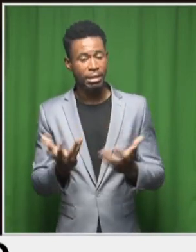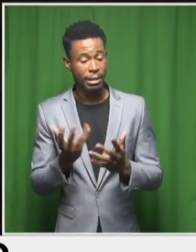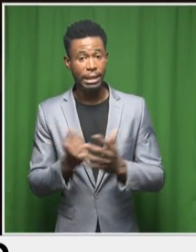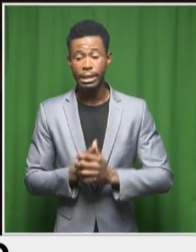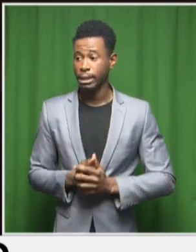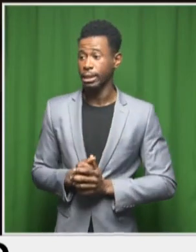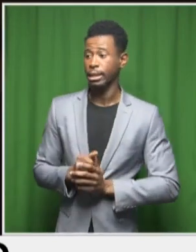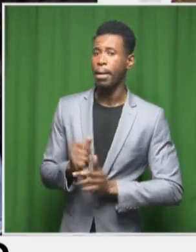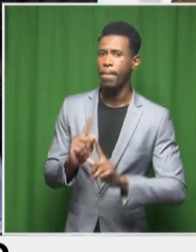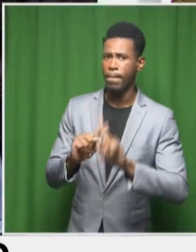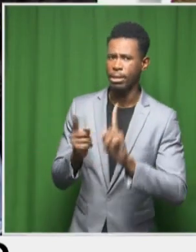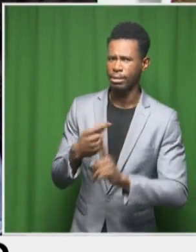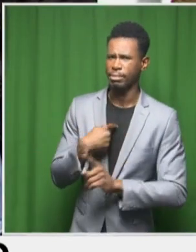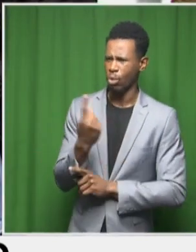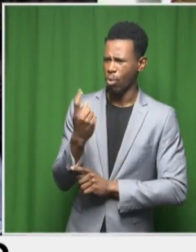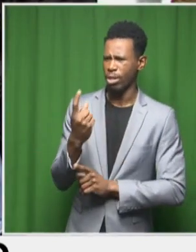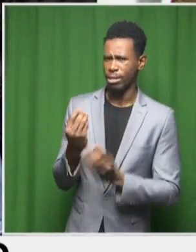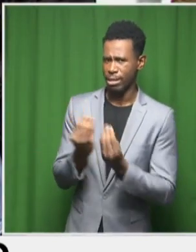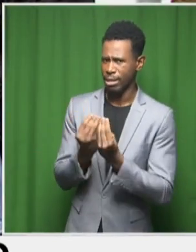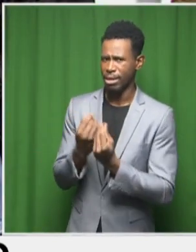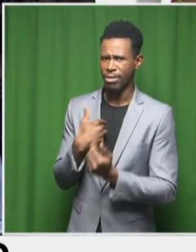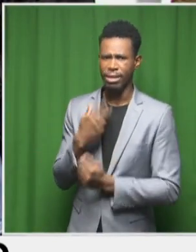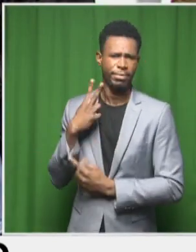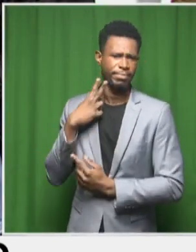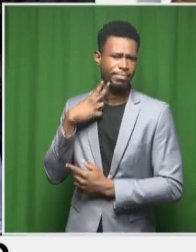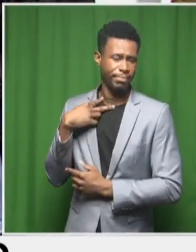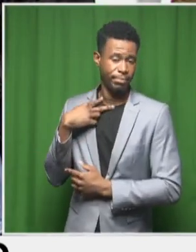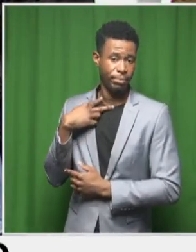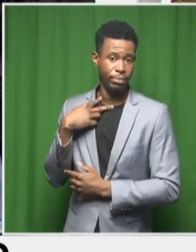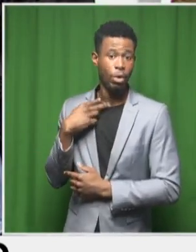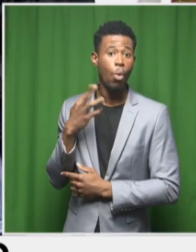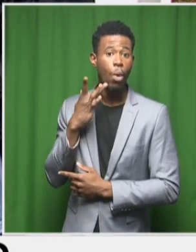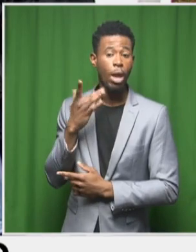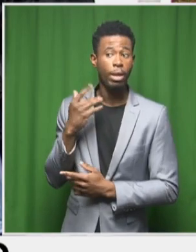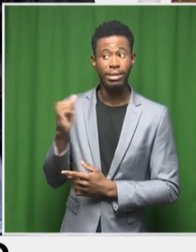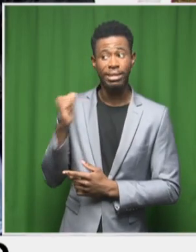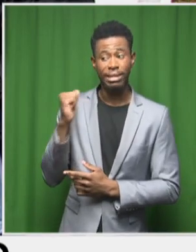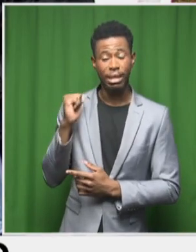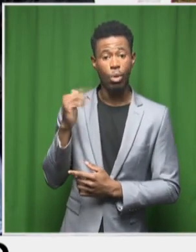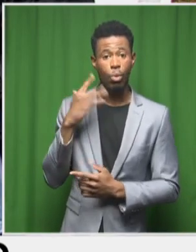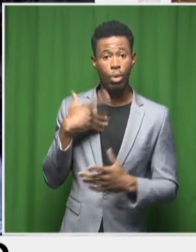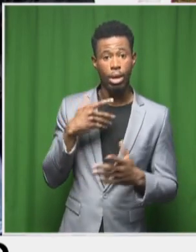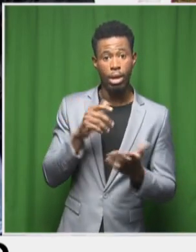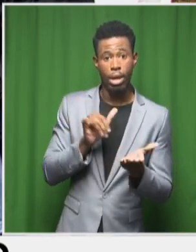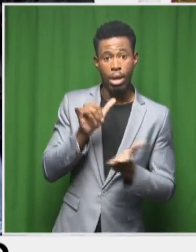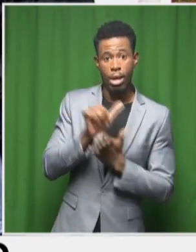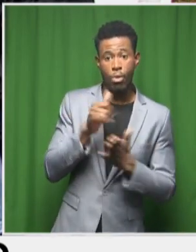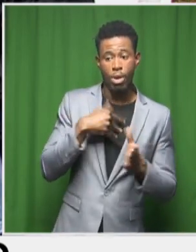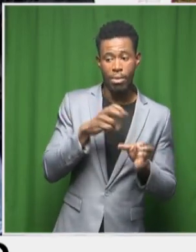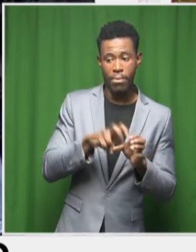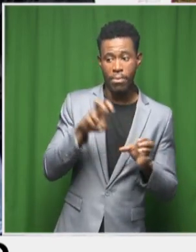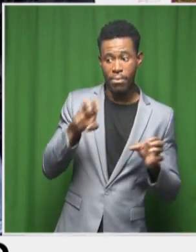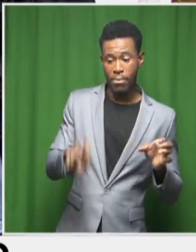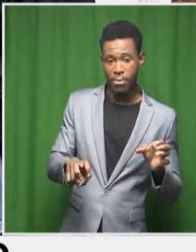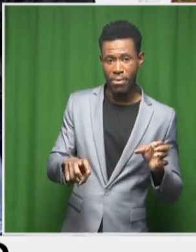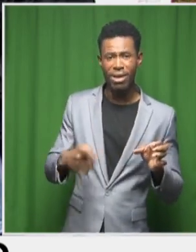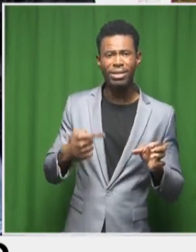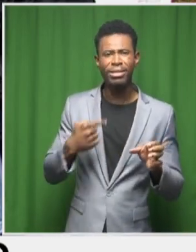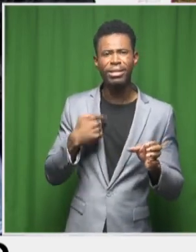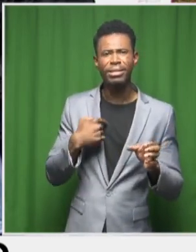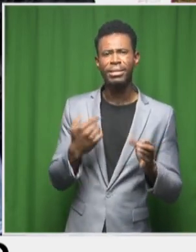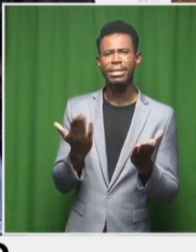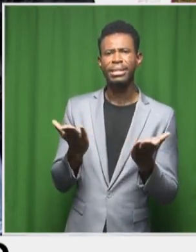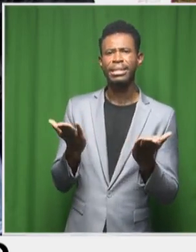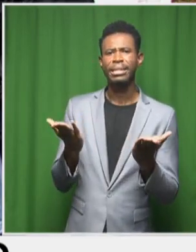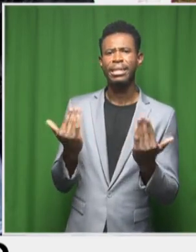you what I'm disappointed in, though. When we got off the plane yesterday, I expected to be